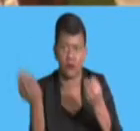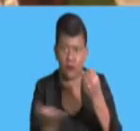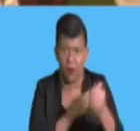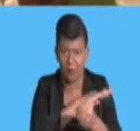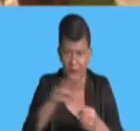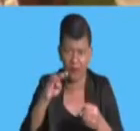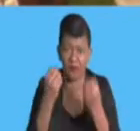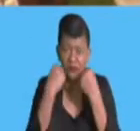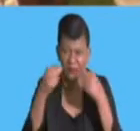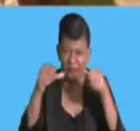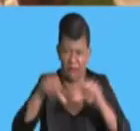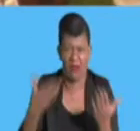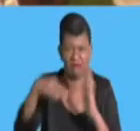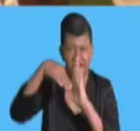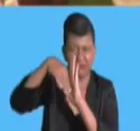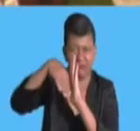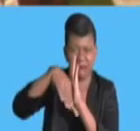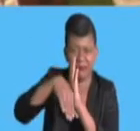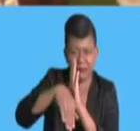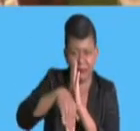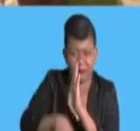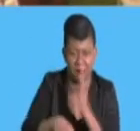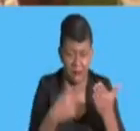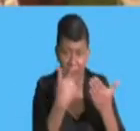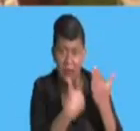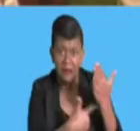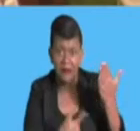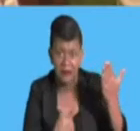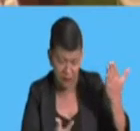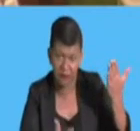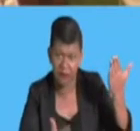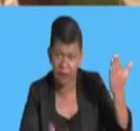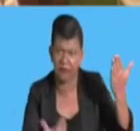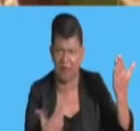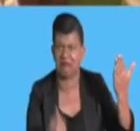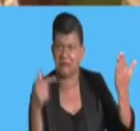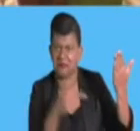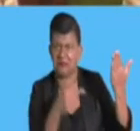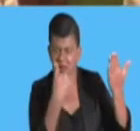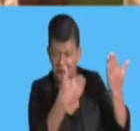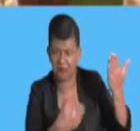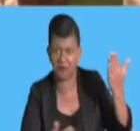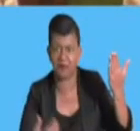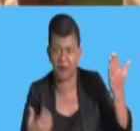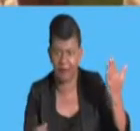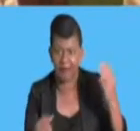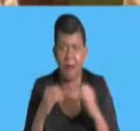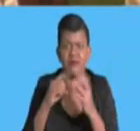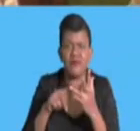under the noses of this government, and the list goes on and on and on. This is a boom for whom, Mr.